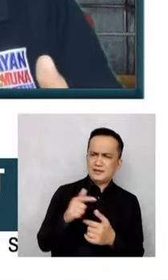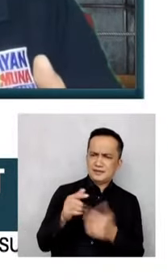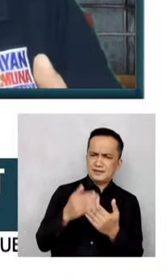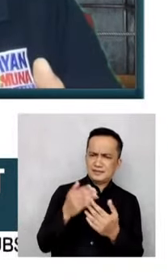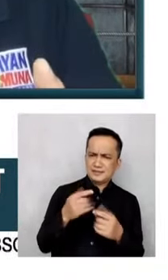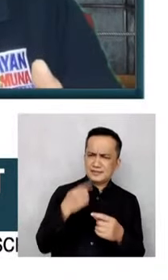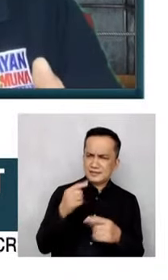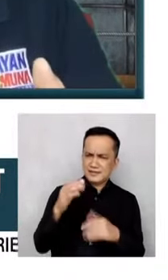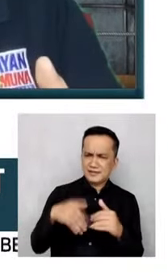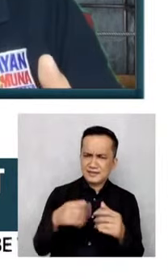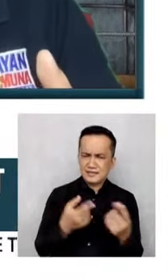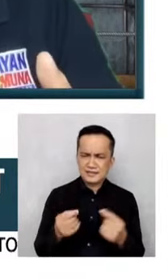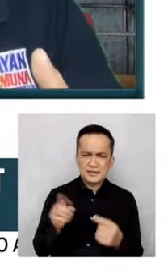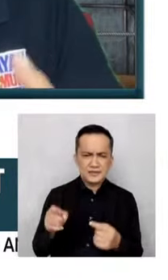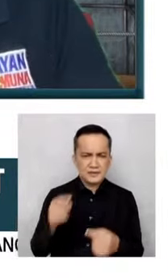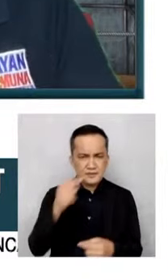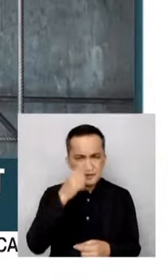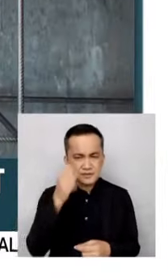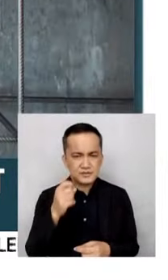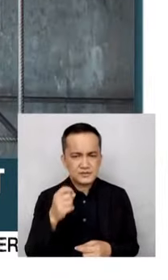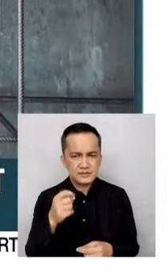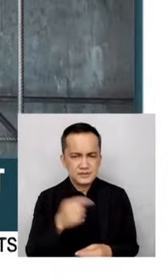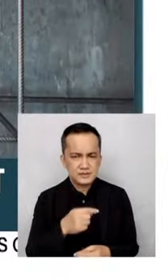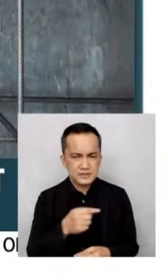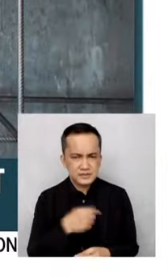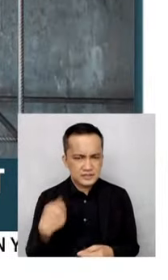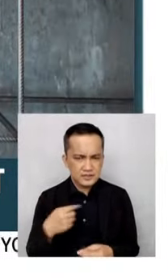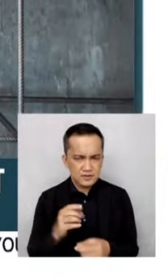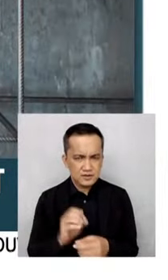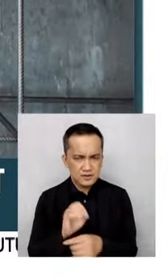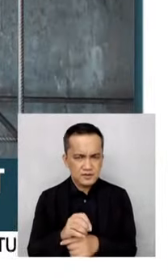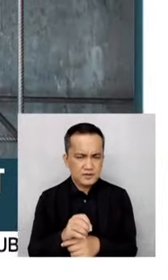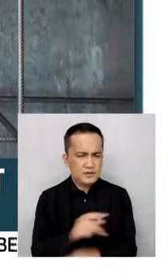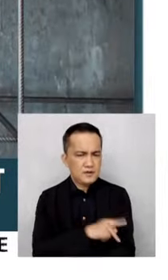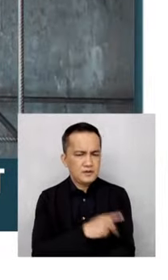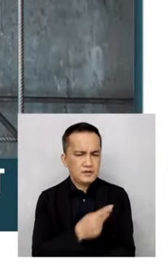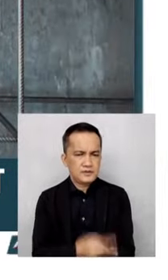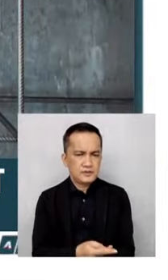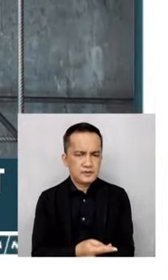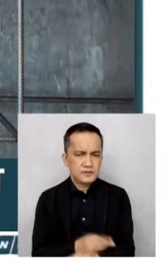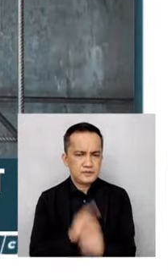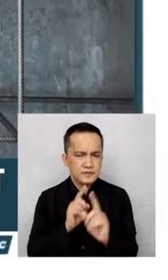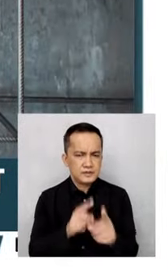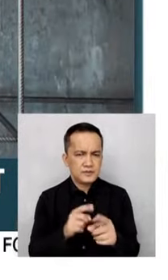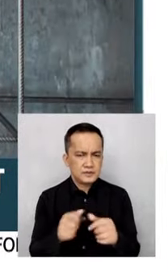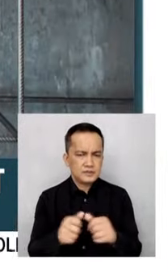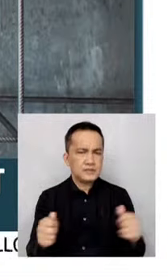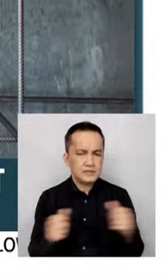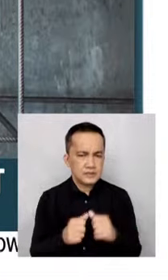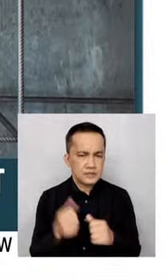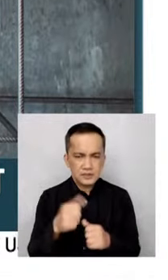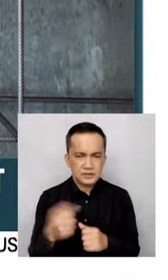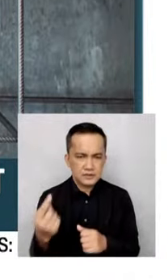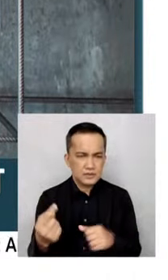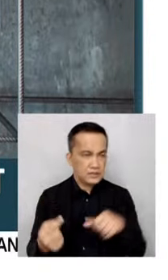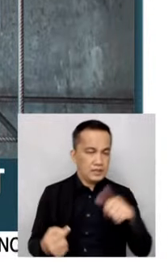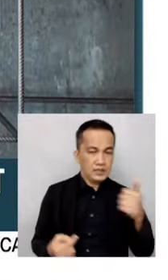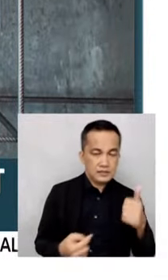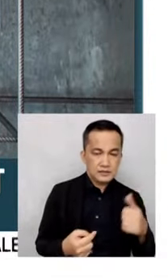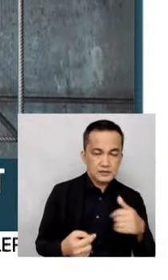Because China has a very overpowering presence in that area. Mm-hmm. And anyone other than China who would like